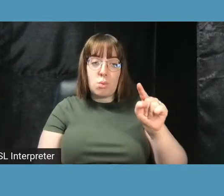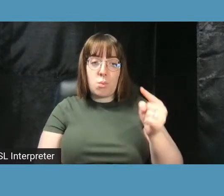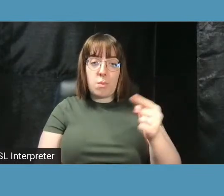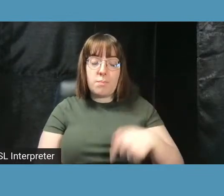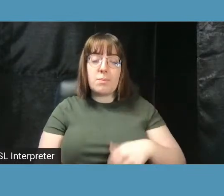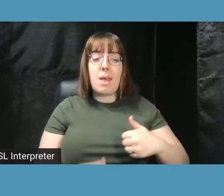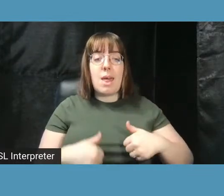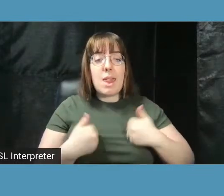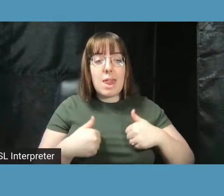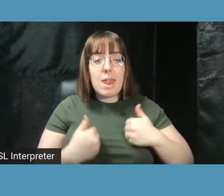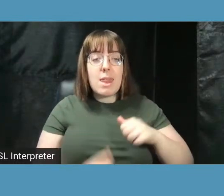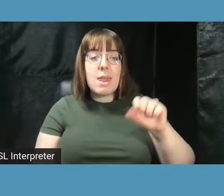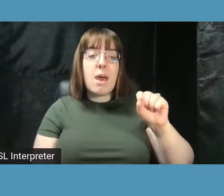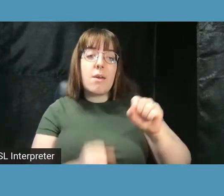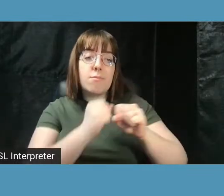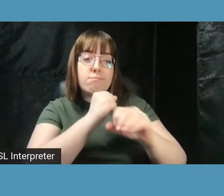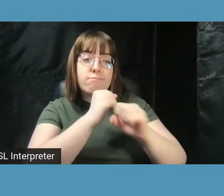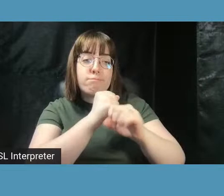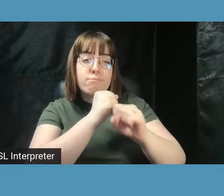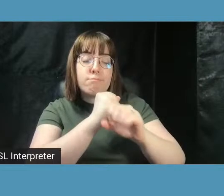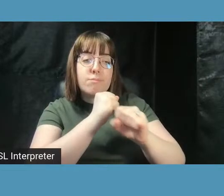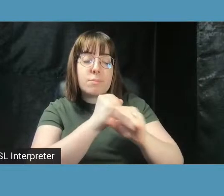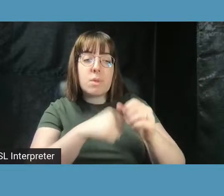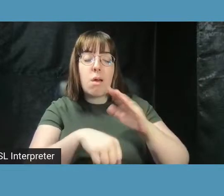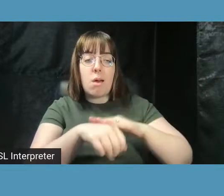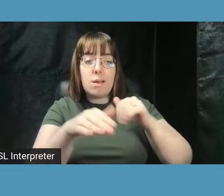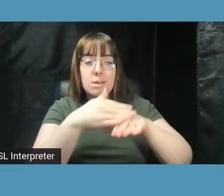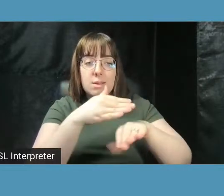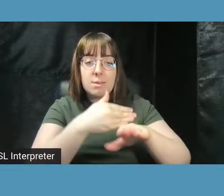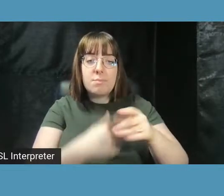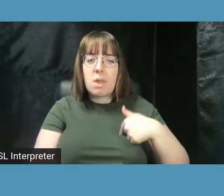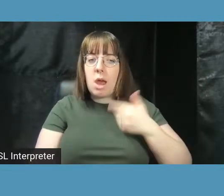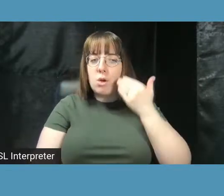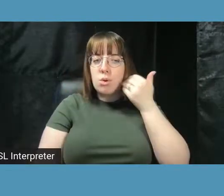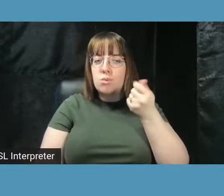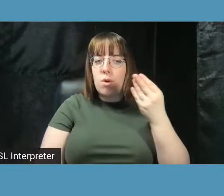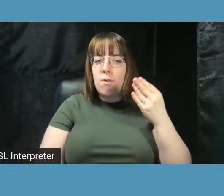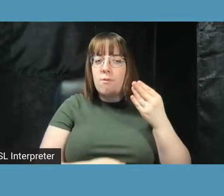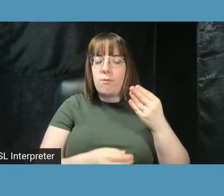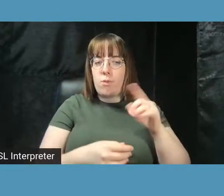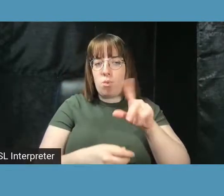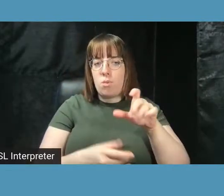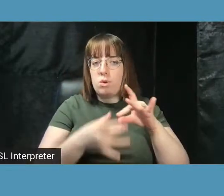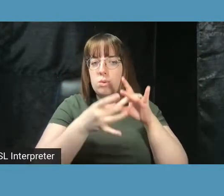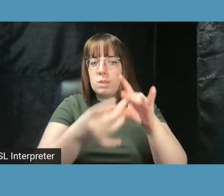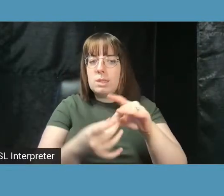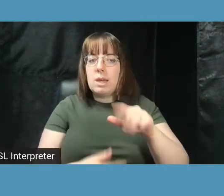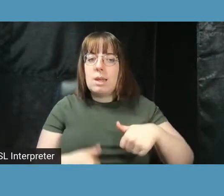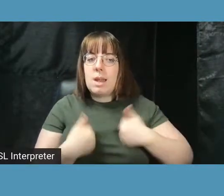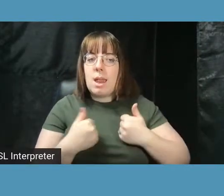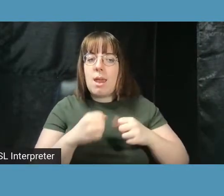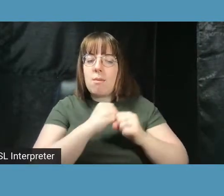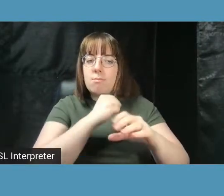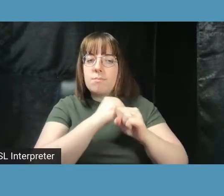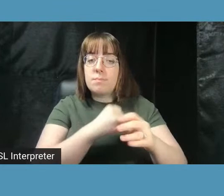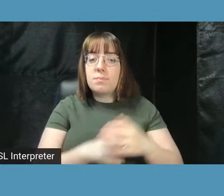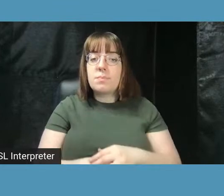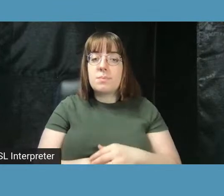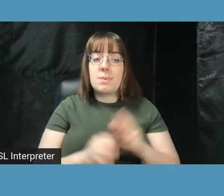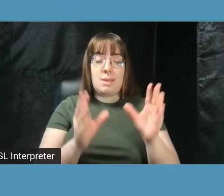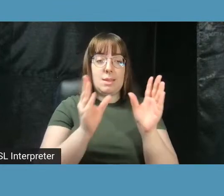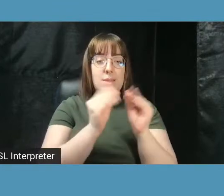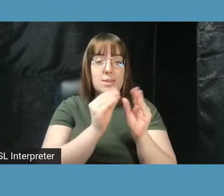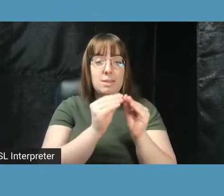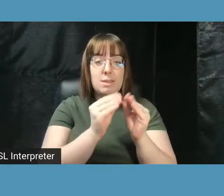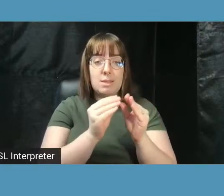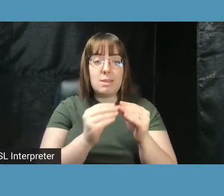I know there was a few questions about live streaming, so we'll get to those next week as well. This session will once again feature today's wonderful